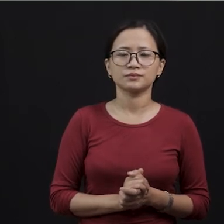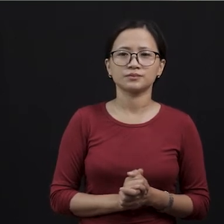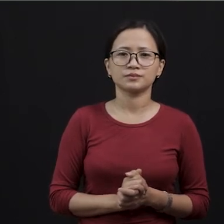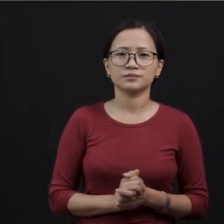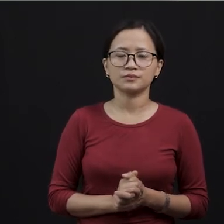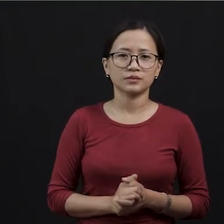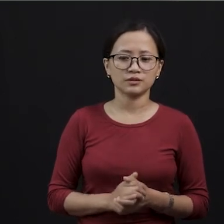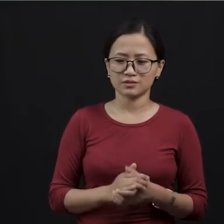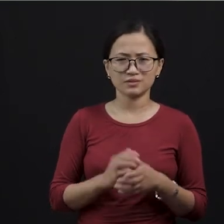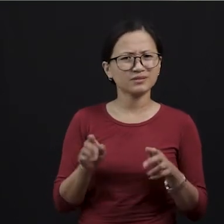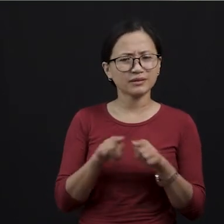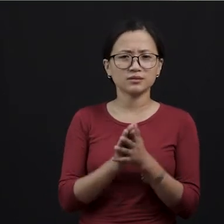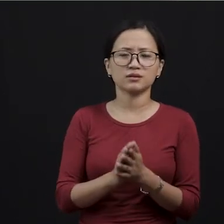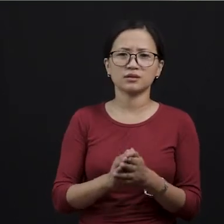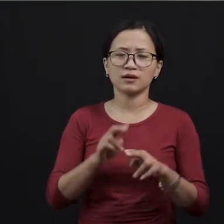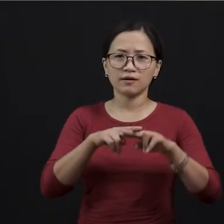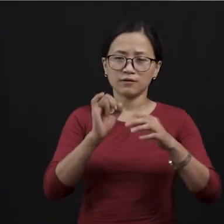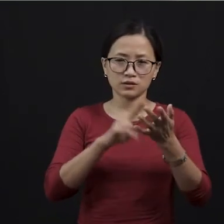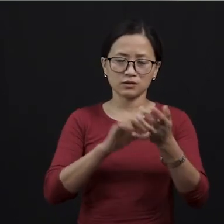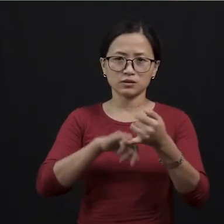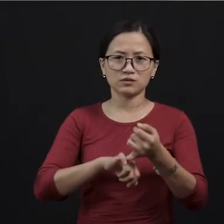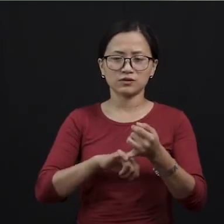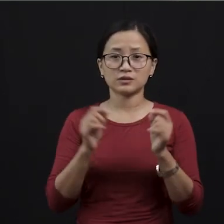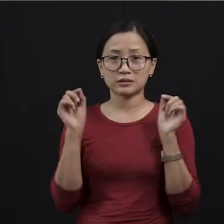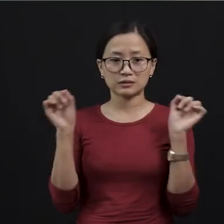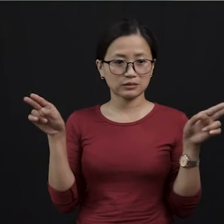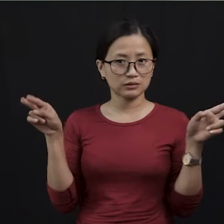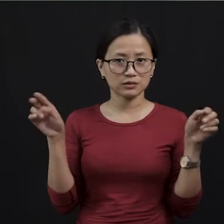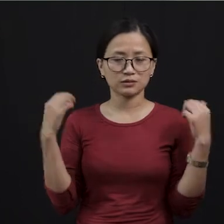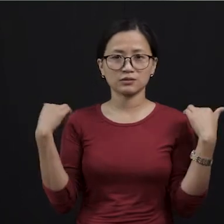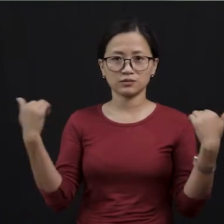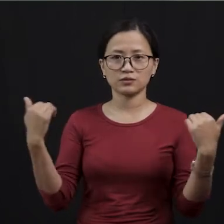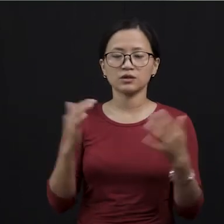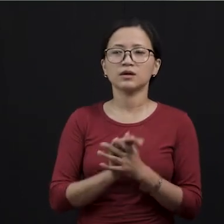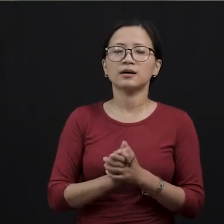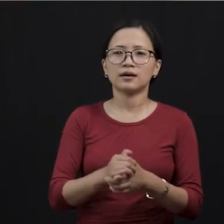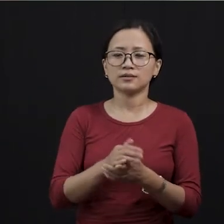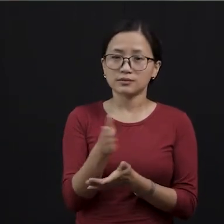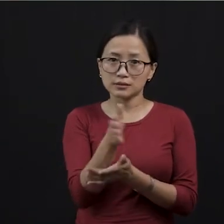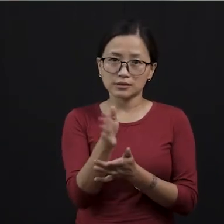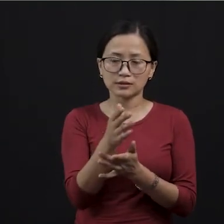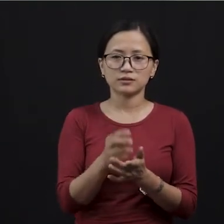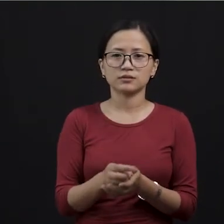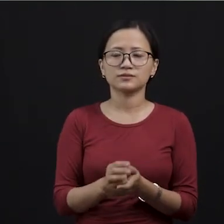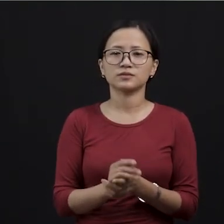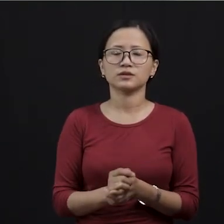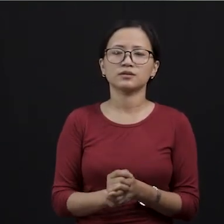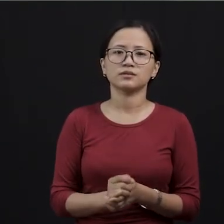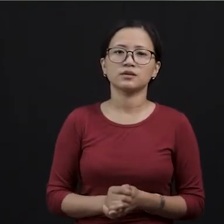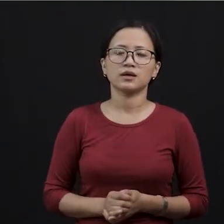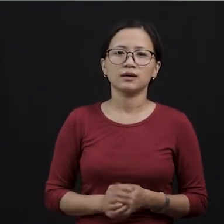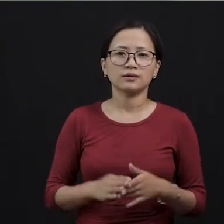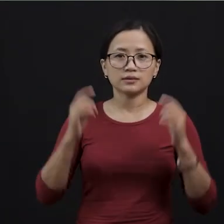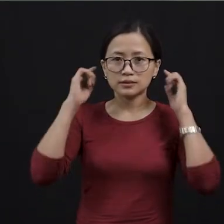like gills and fins and tails in the fishes. Whereas, the camel have long legs,